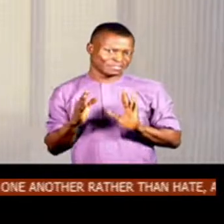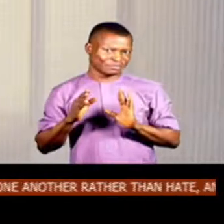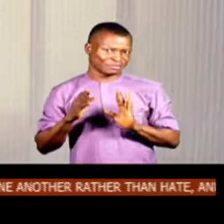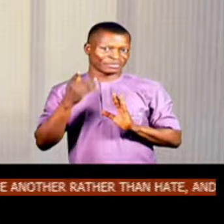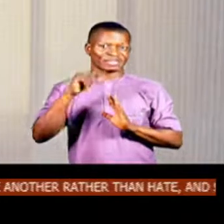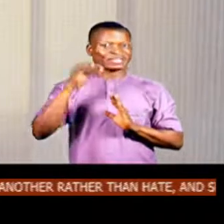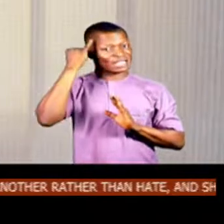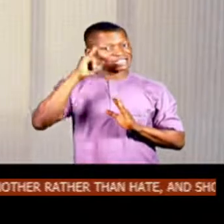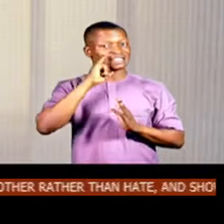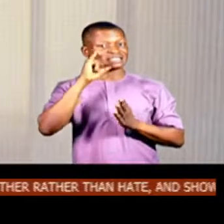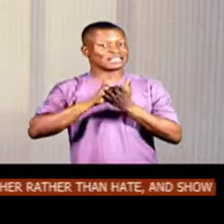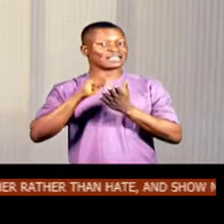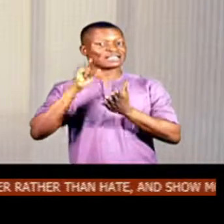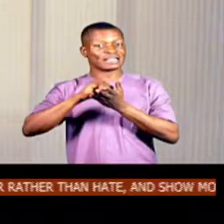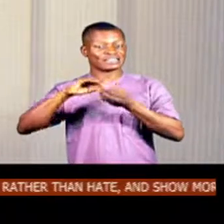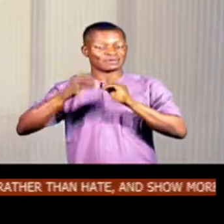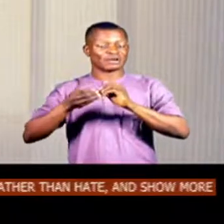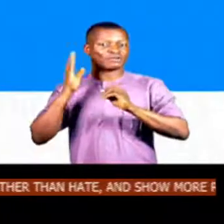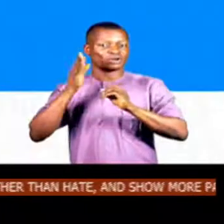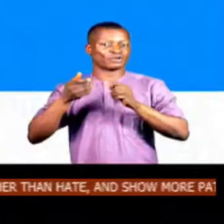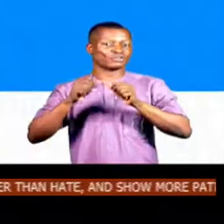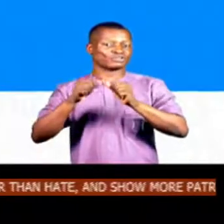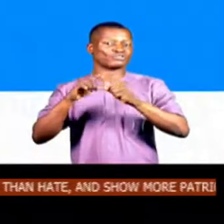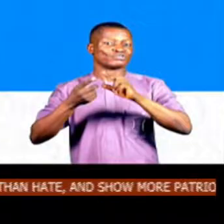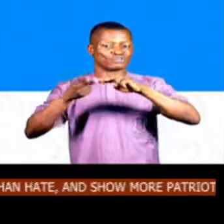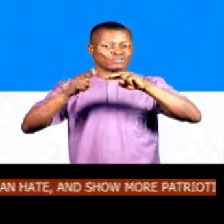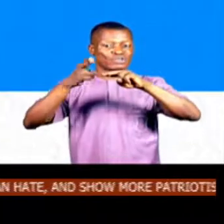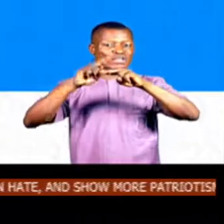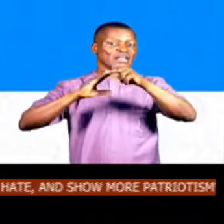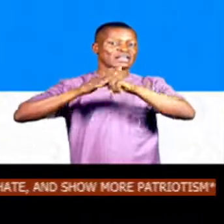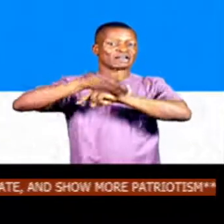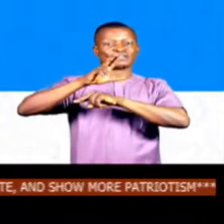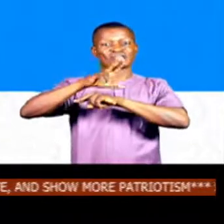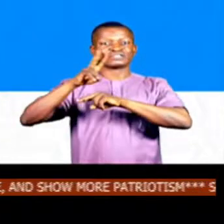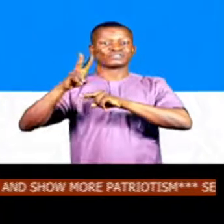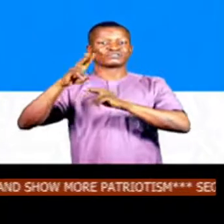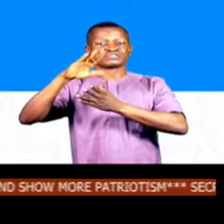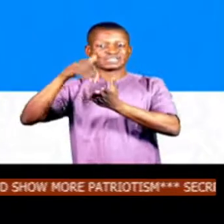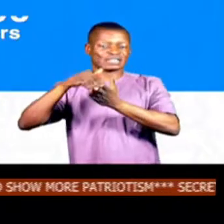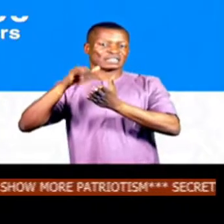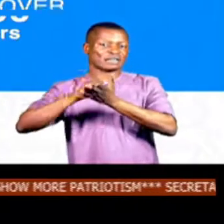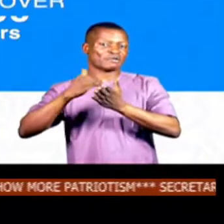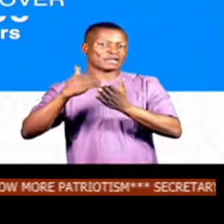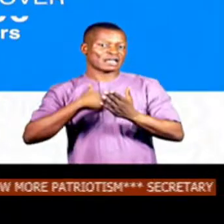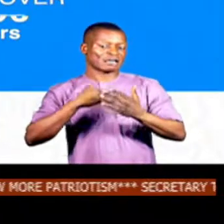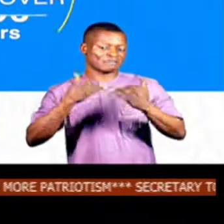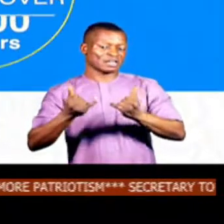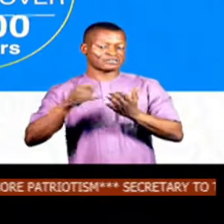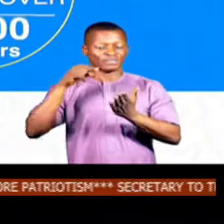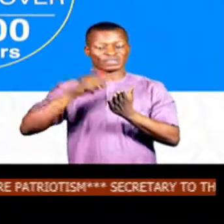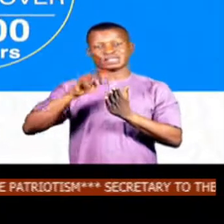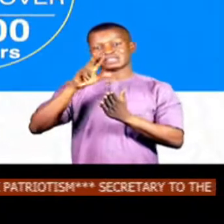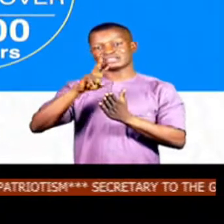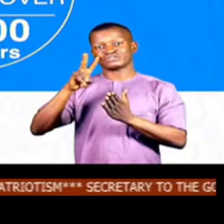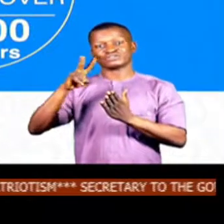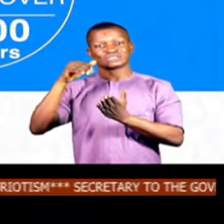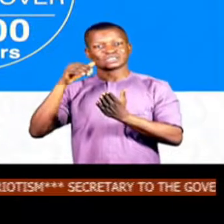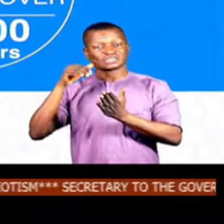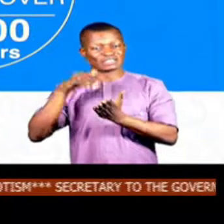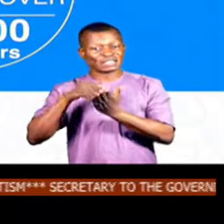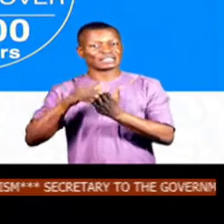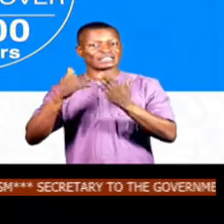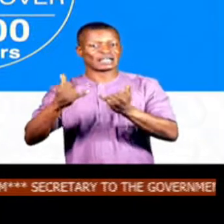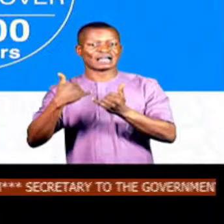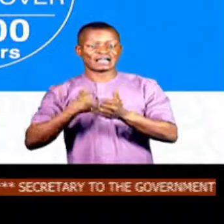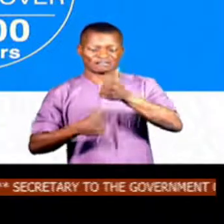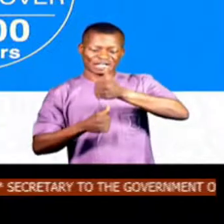And the idea is that that number will continue to grow. Across the 32 centers that currently exist, these 32 centers